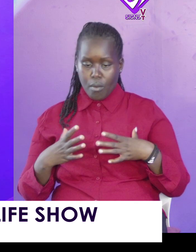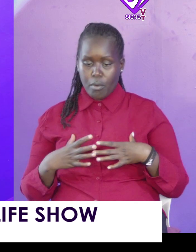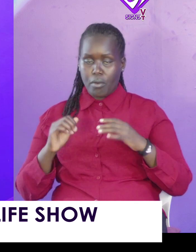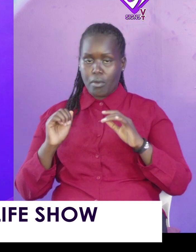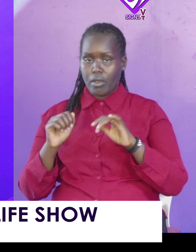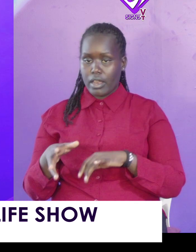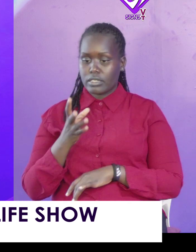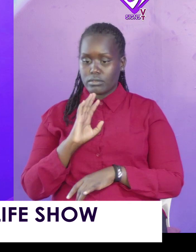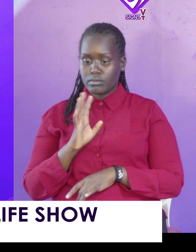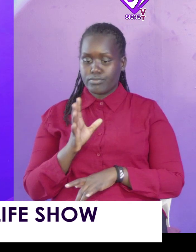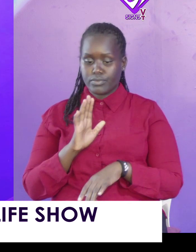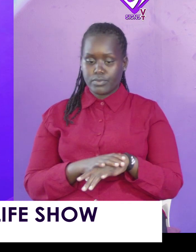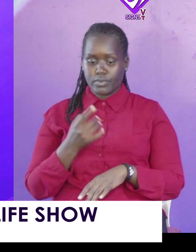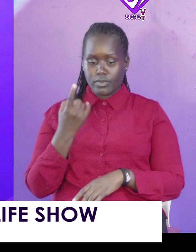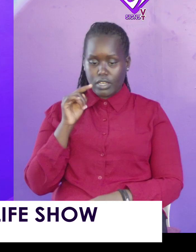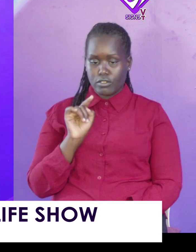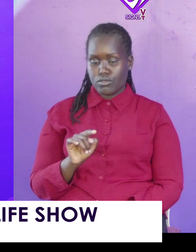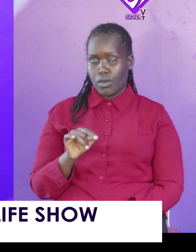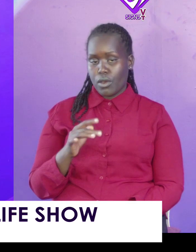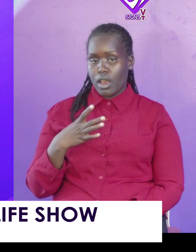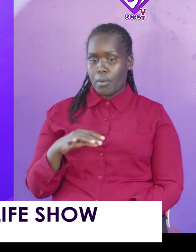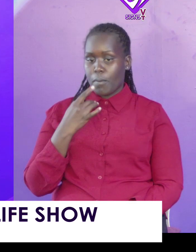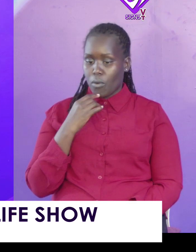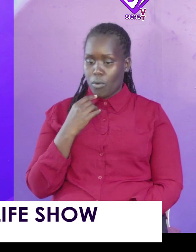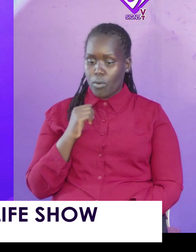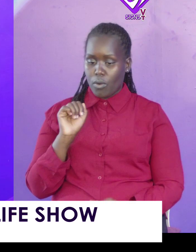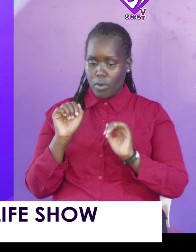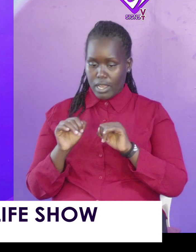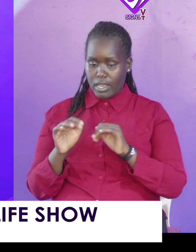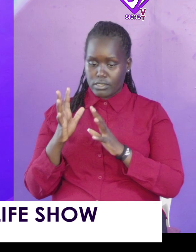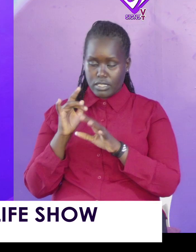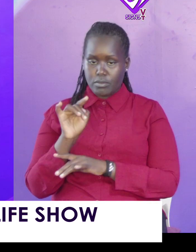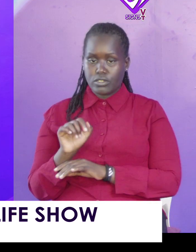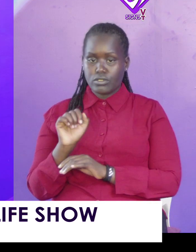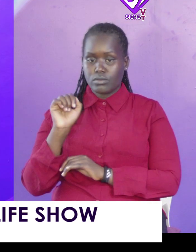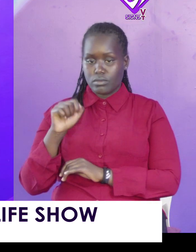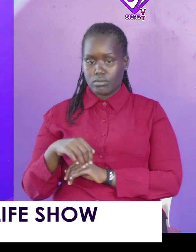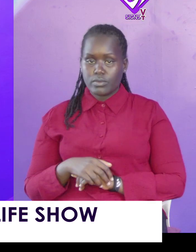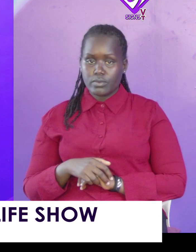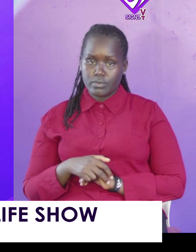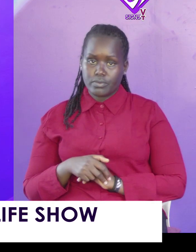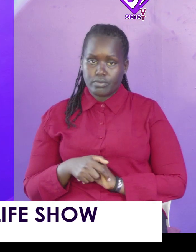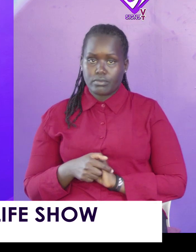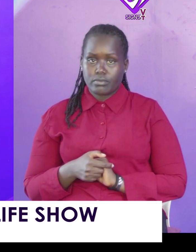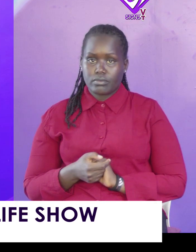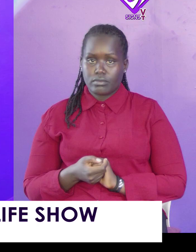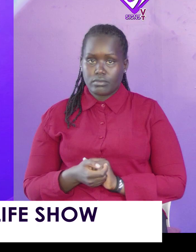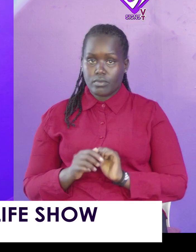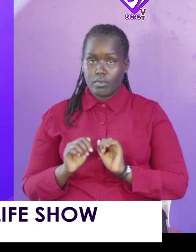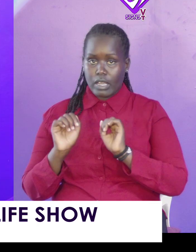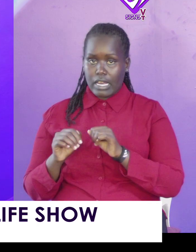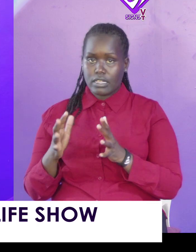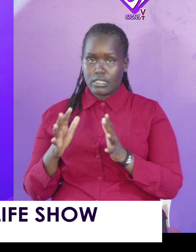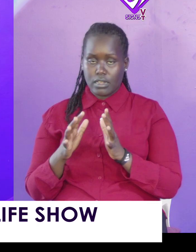good to you. Look for people who can celebrate you. Yes, they can celebrate you for being an